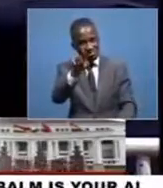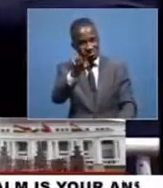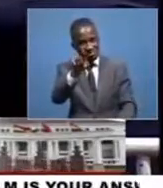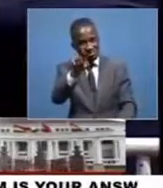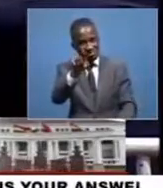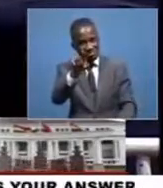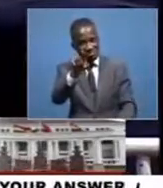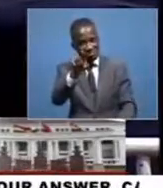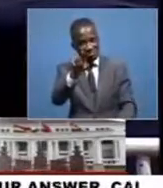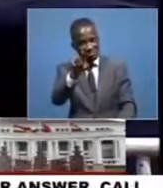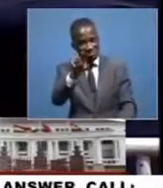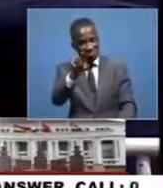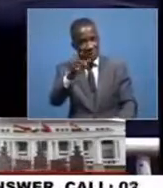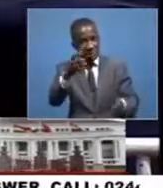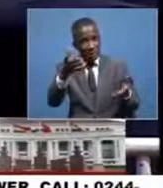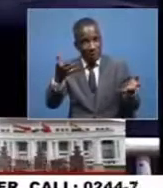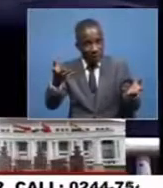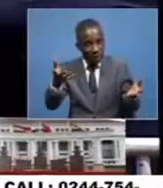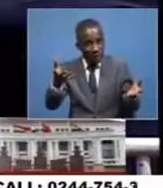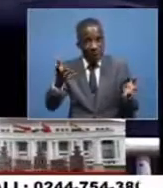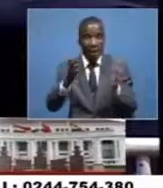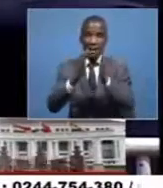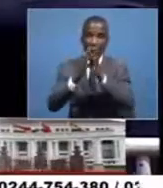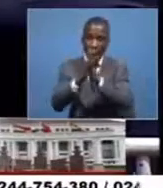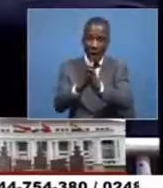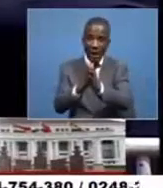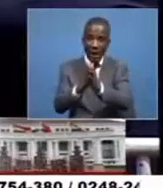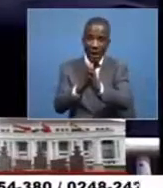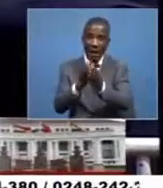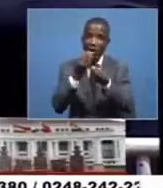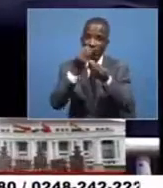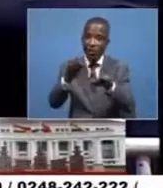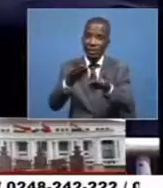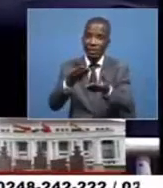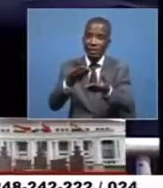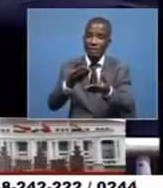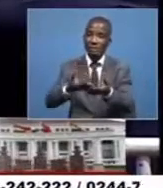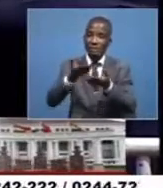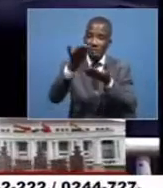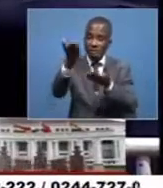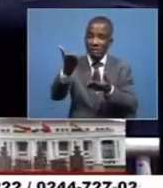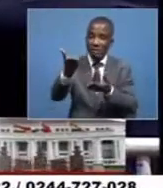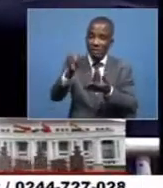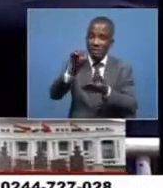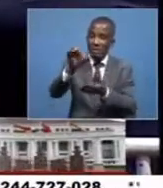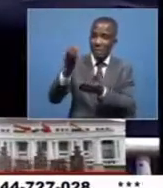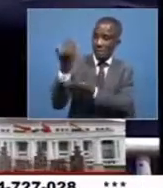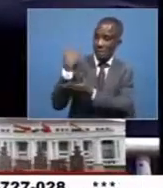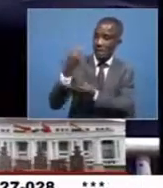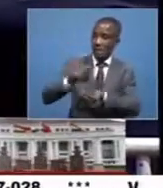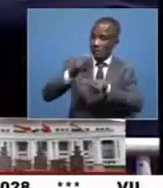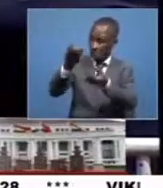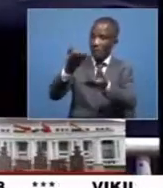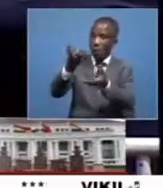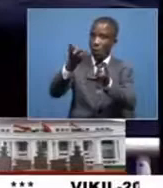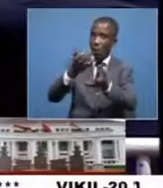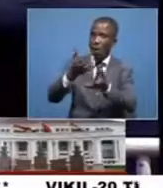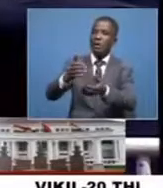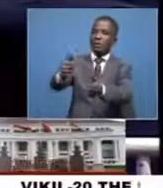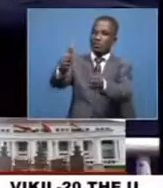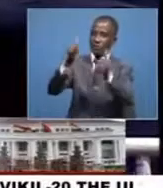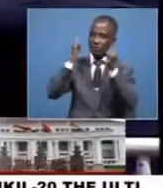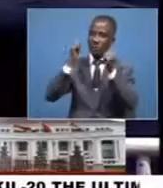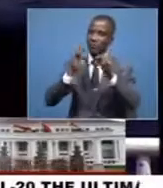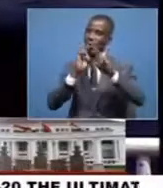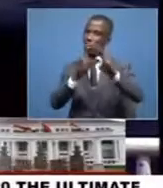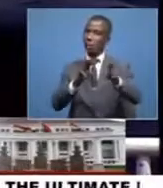who, when a request for information was served on them in the past, they refused to